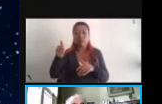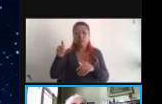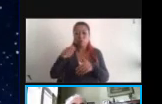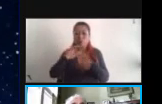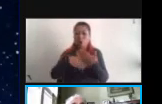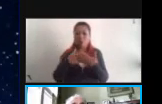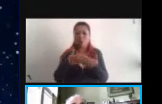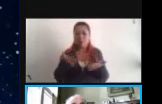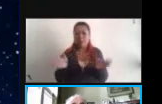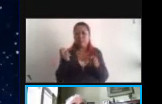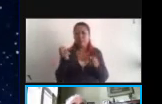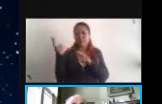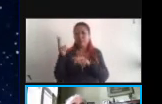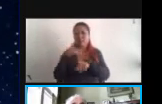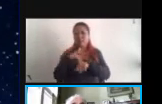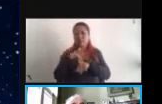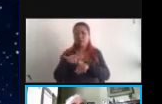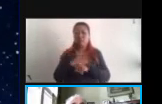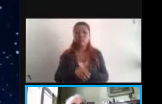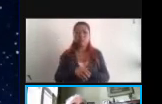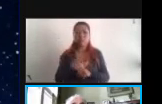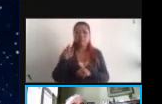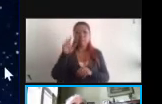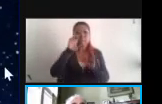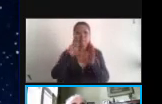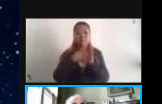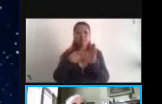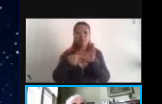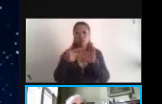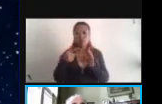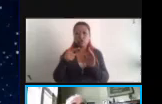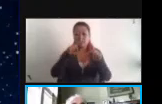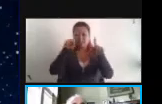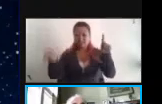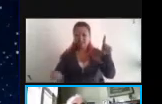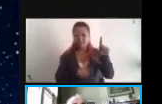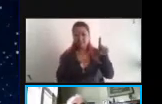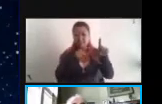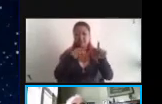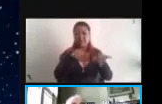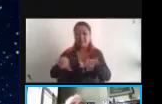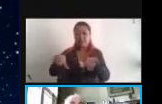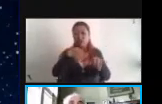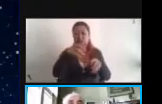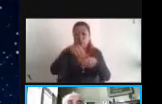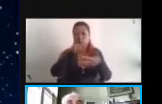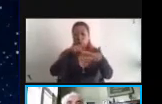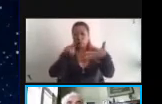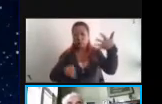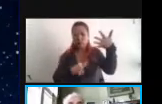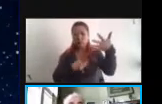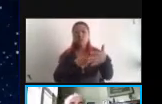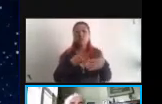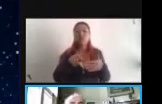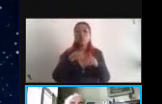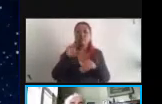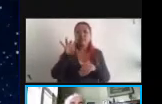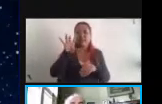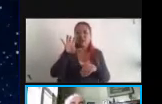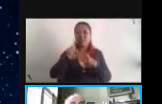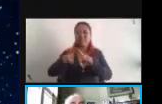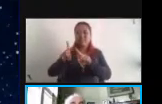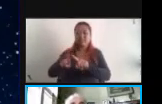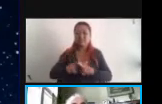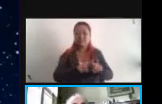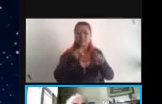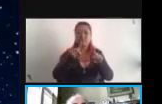website. And this is just a graphic to show you everything that's in these standards. There's over 800 different standards in there that